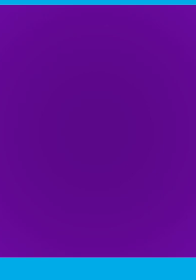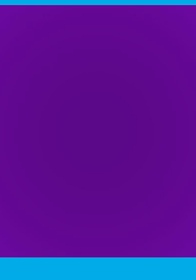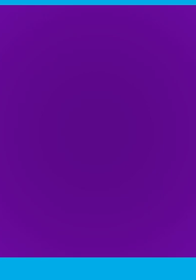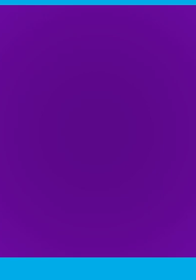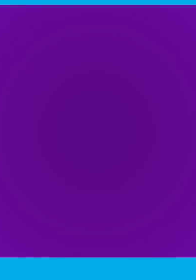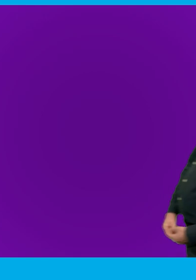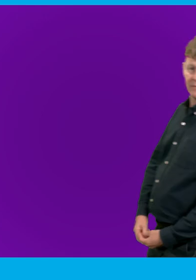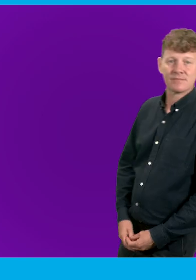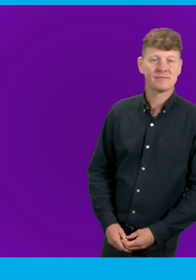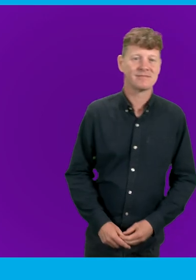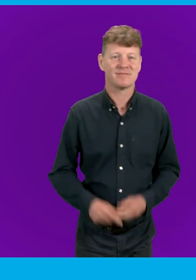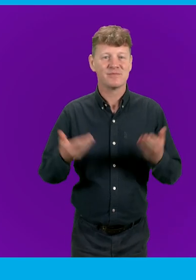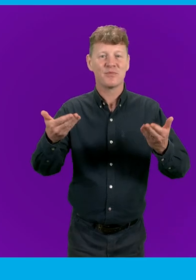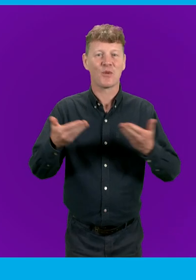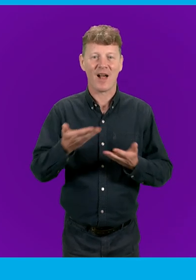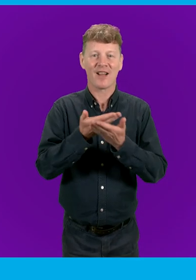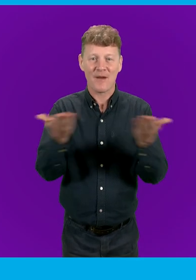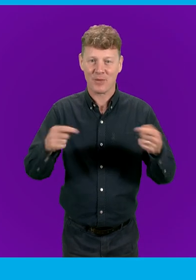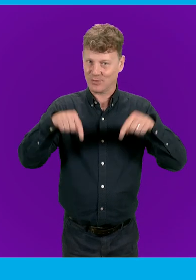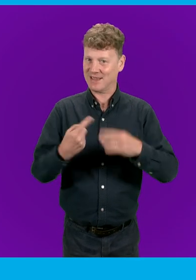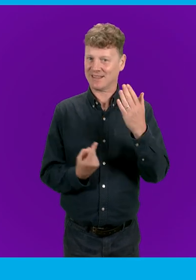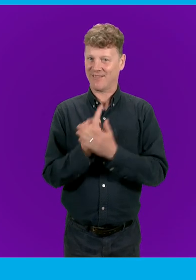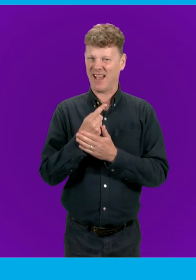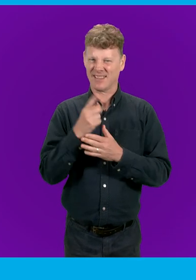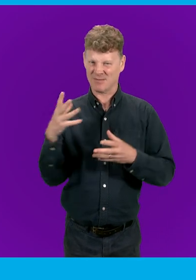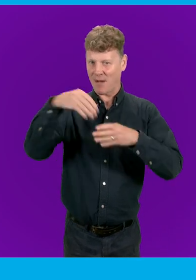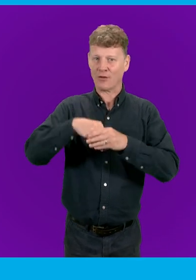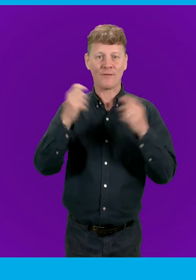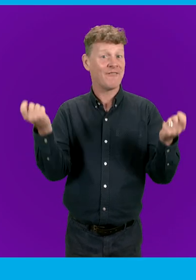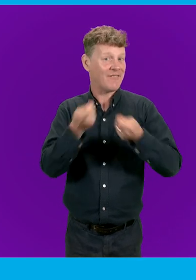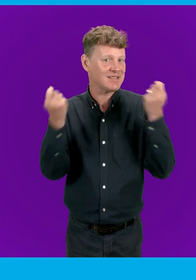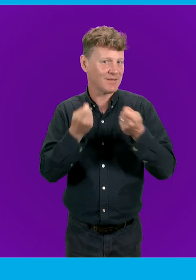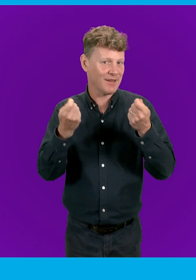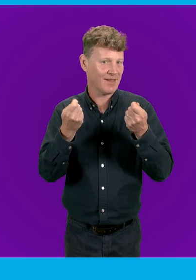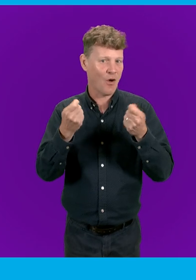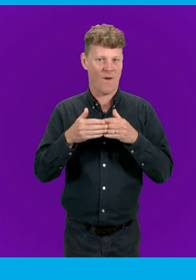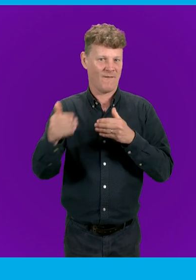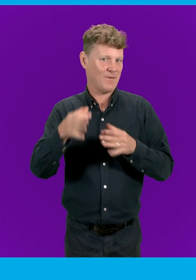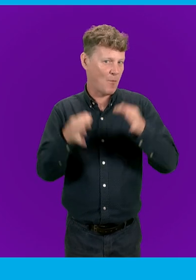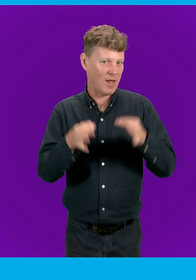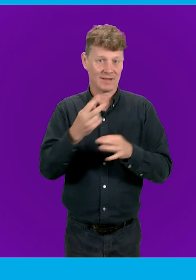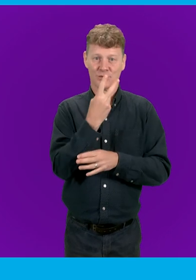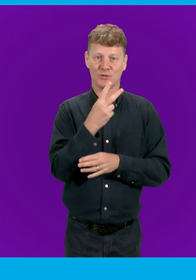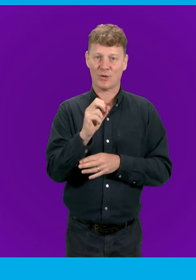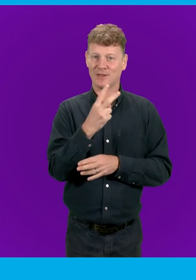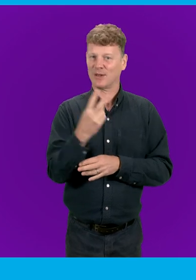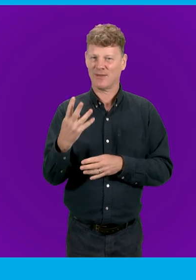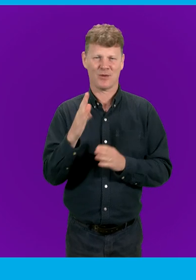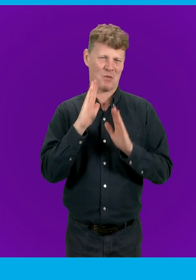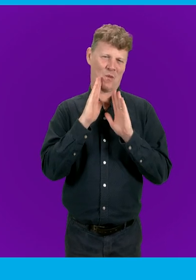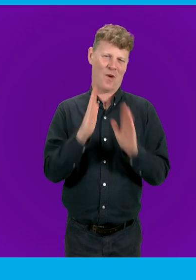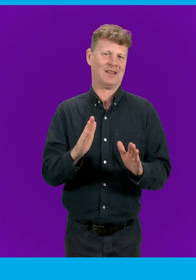Okay, welcome everybody to this event as part of the Festival of Politics 2024. It's so wonderful to